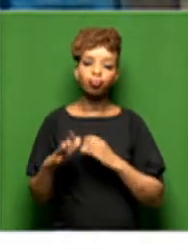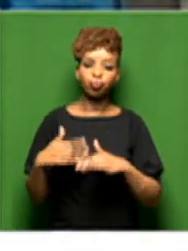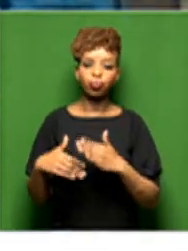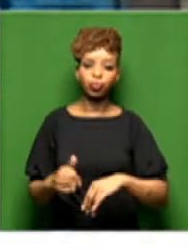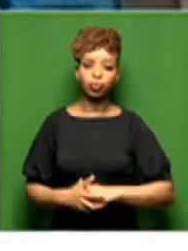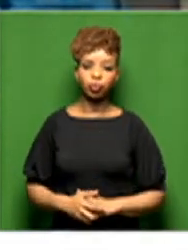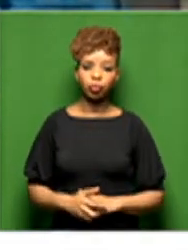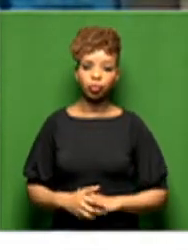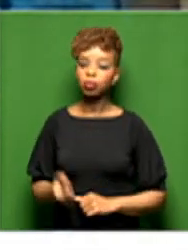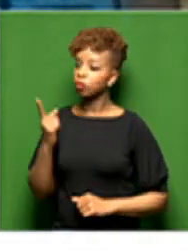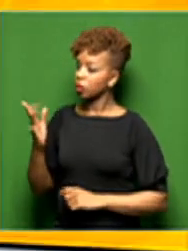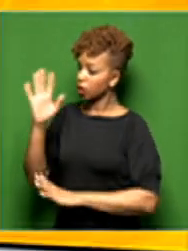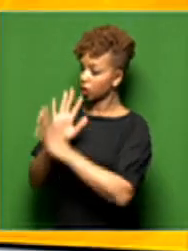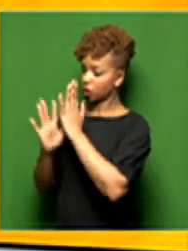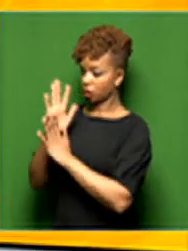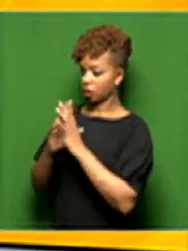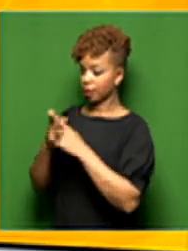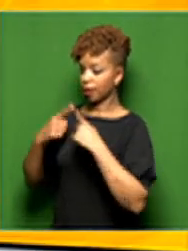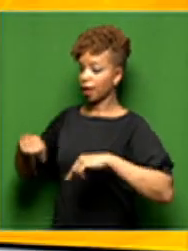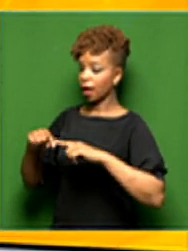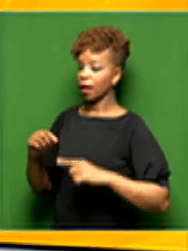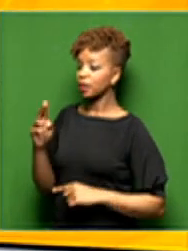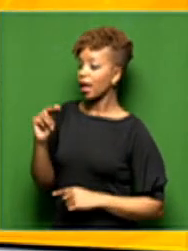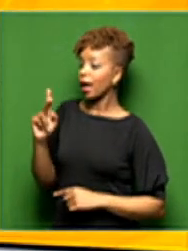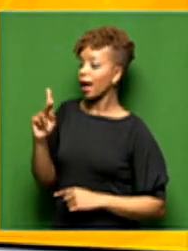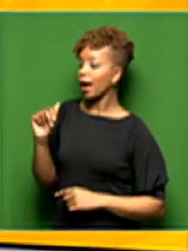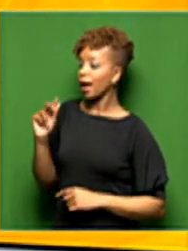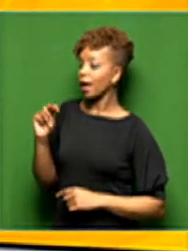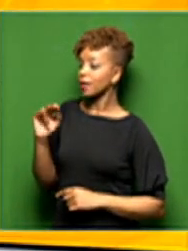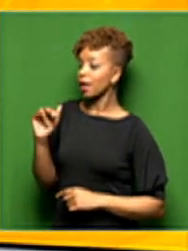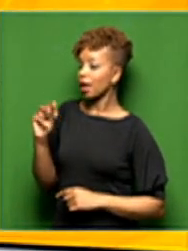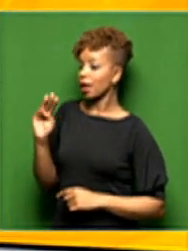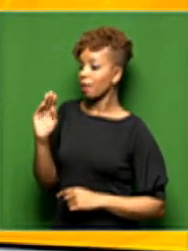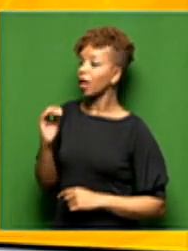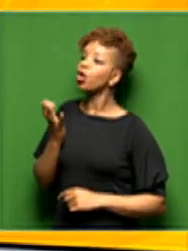through who Nkanyamba is and how the character develops in the film.